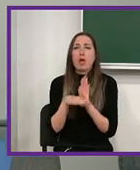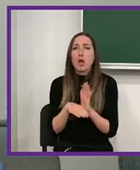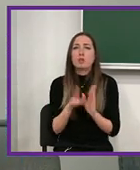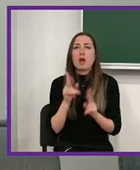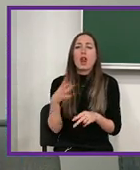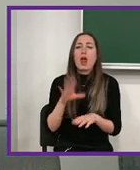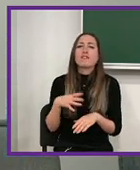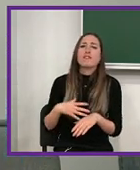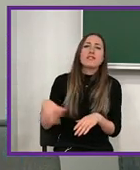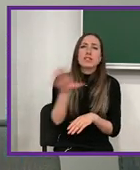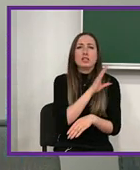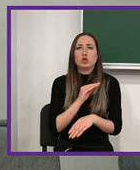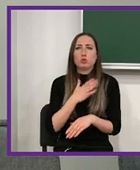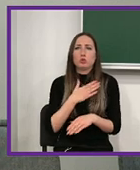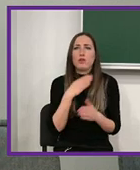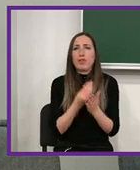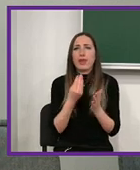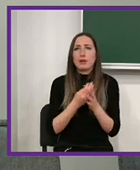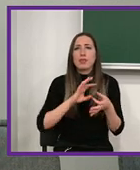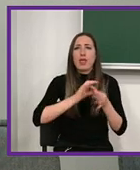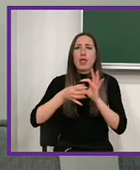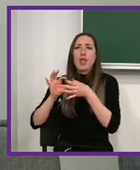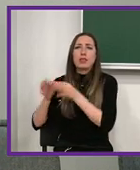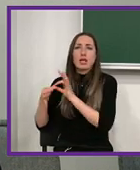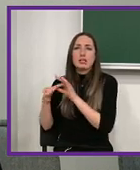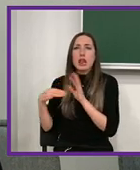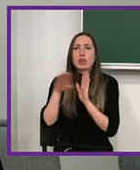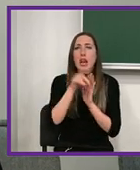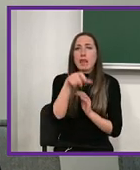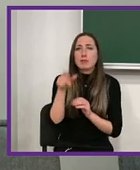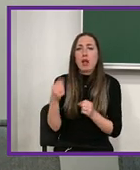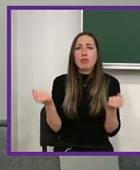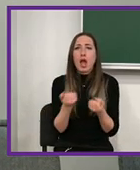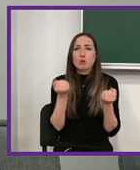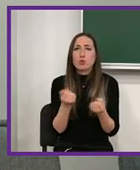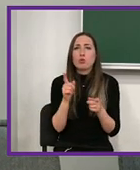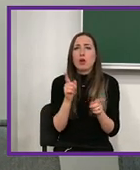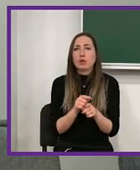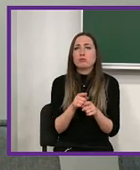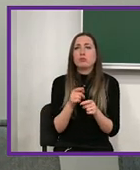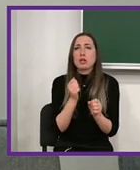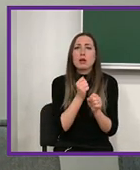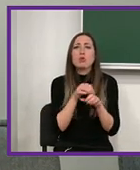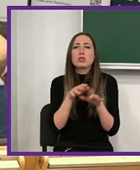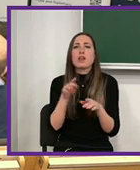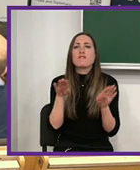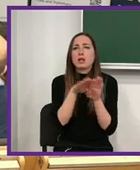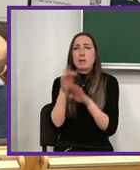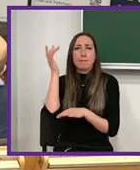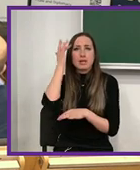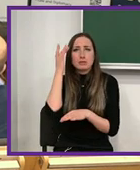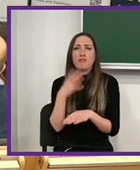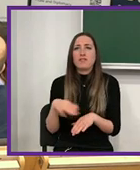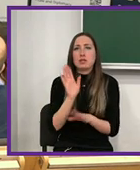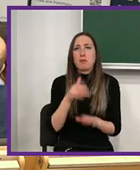well would operate in the same way to everyone's common interest and common good. Exactly.